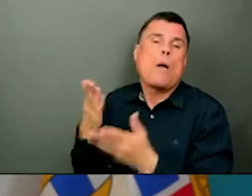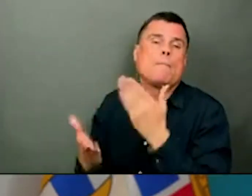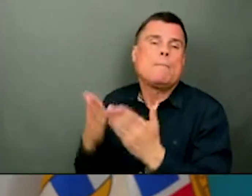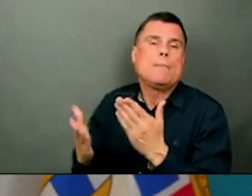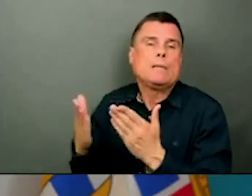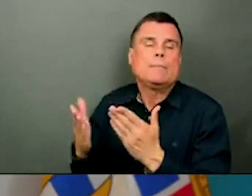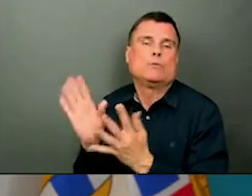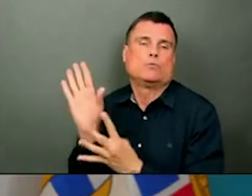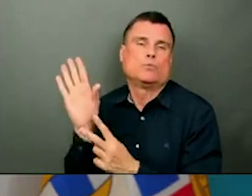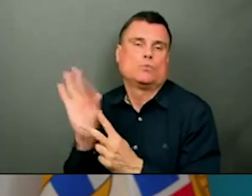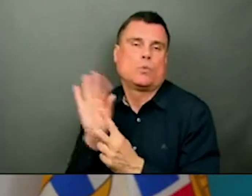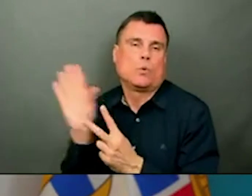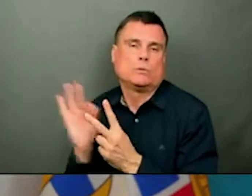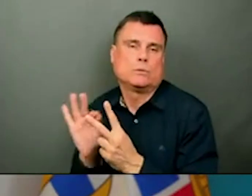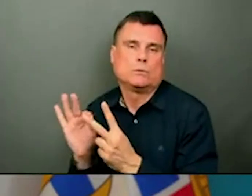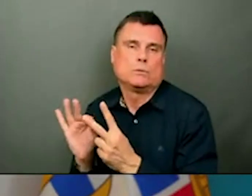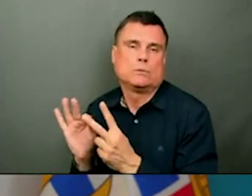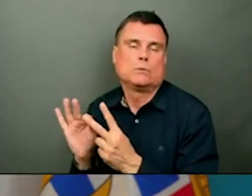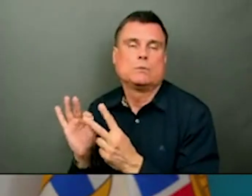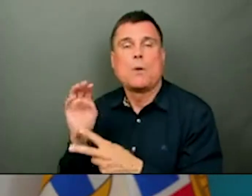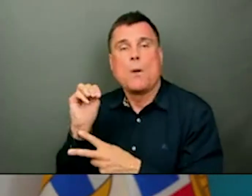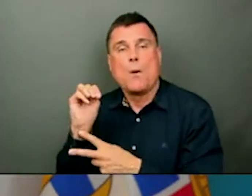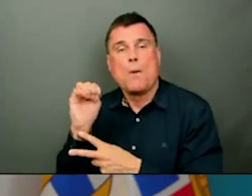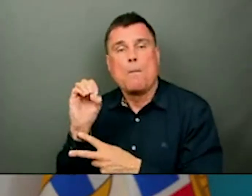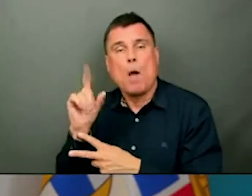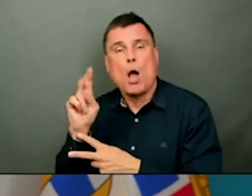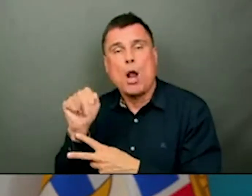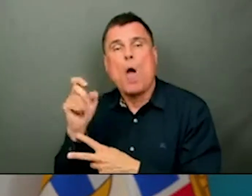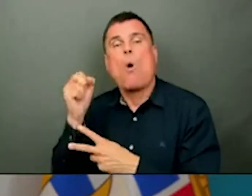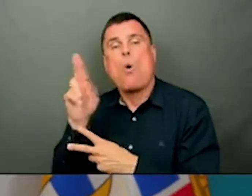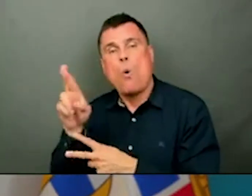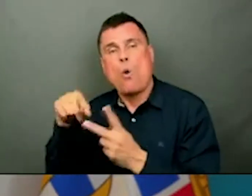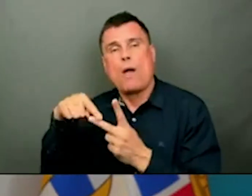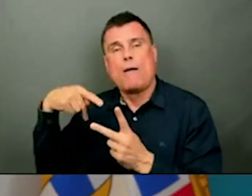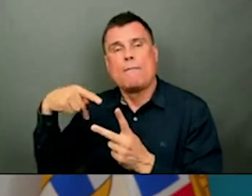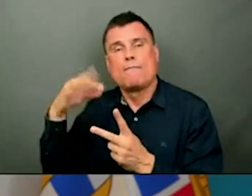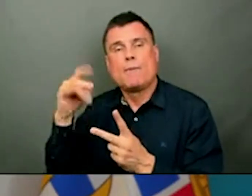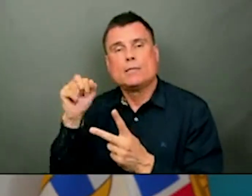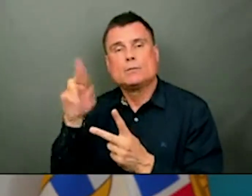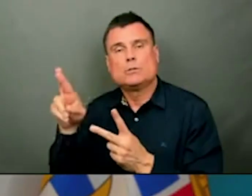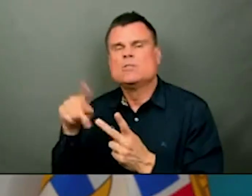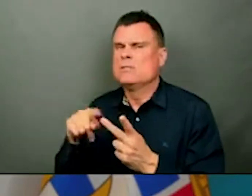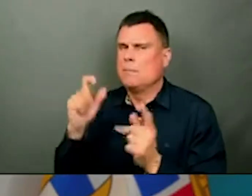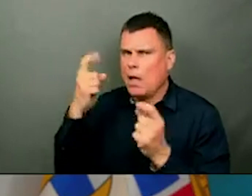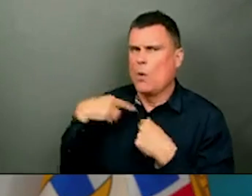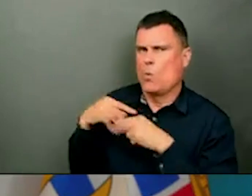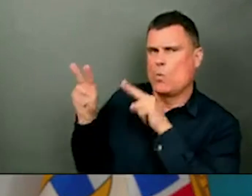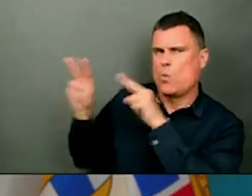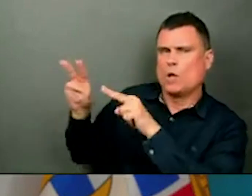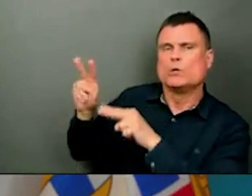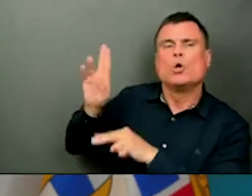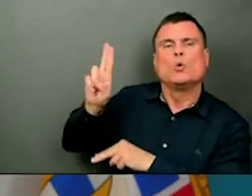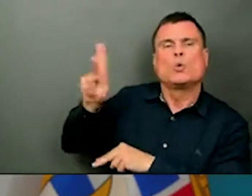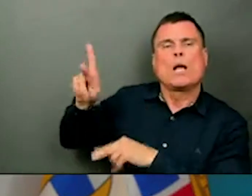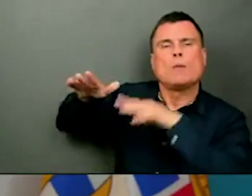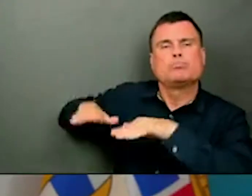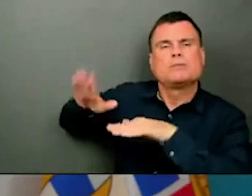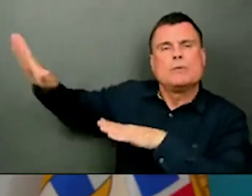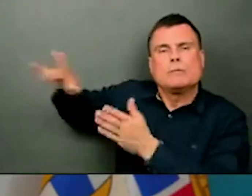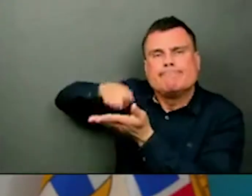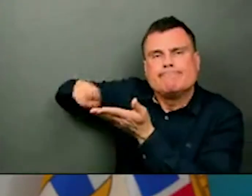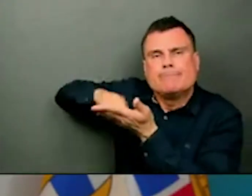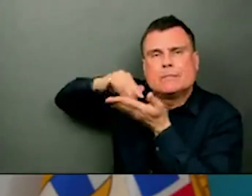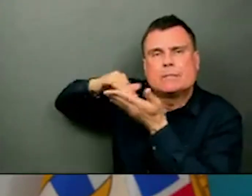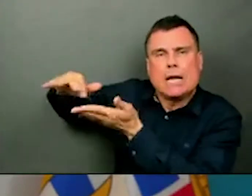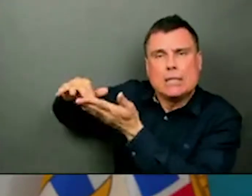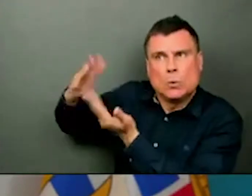of receiving a messenger RNA vaccine as the second dose, and we'll be watching that really carefully. I will say that the risk of